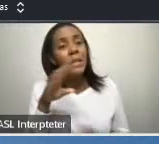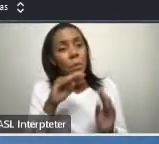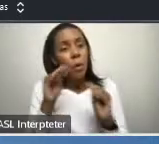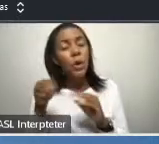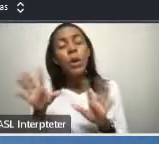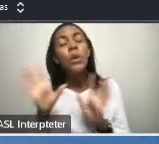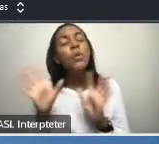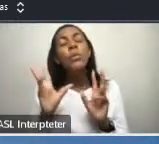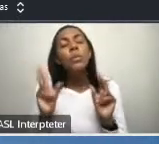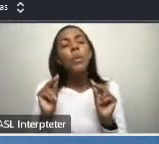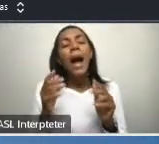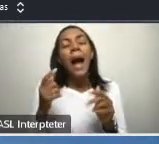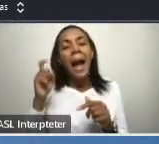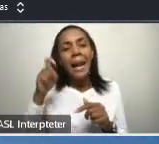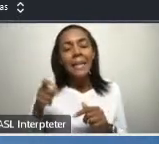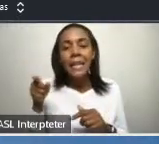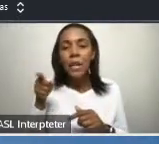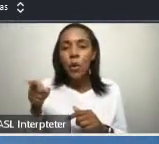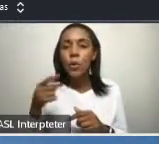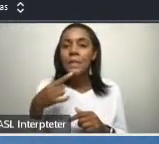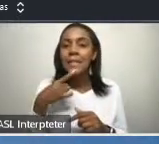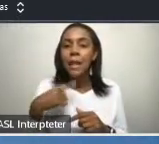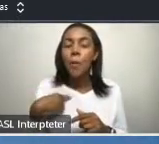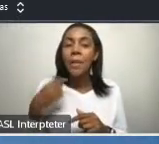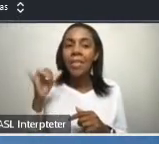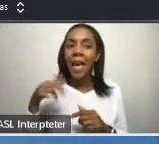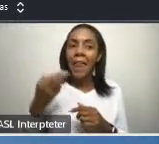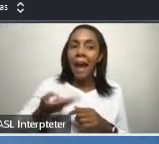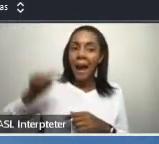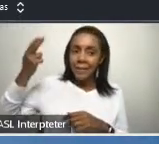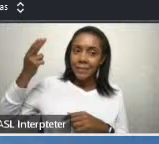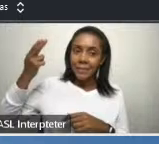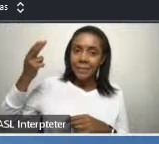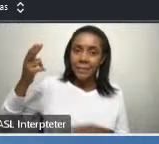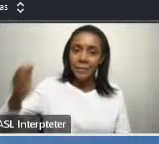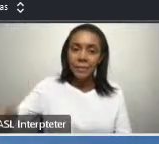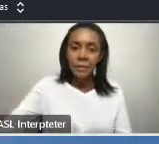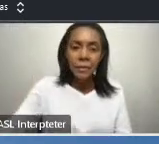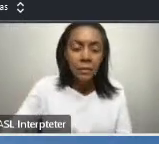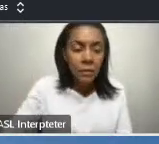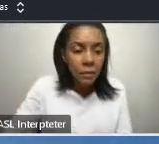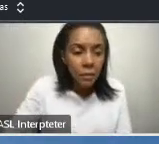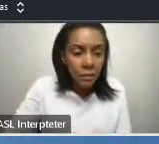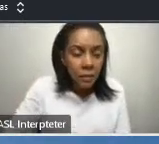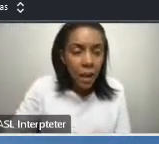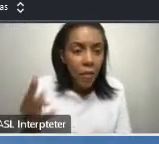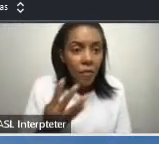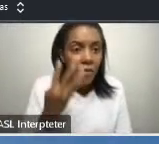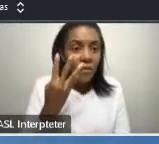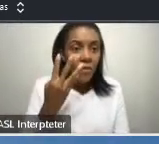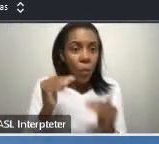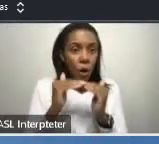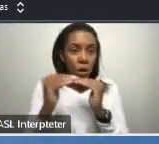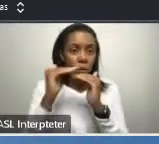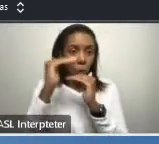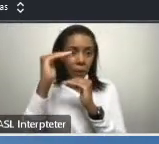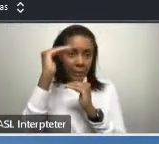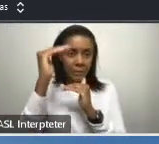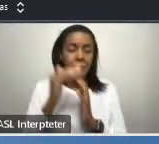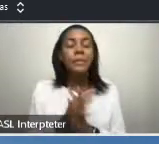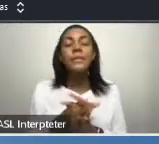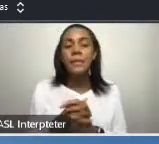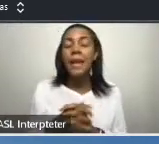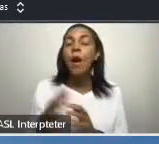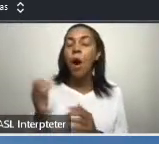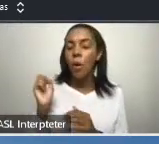a discussion. I need her to just give me that one height. Yes, sir. It's proposed for 4 stories. Okay, that's all I need to know. Get